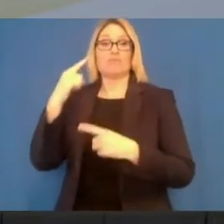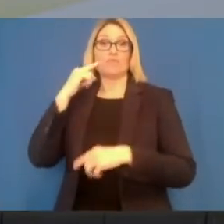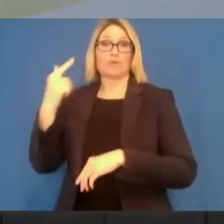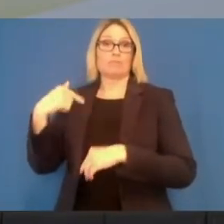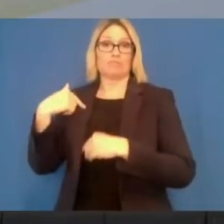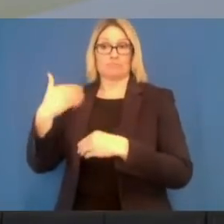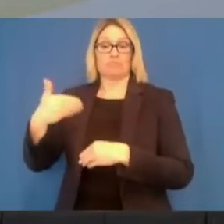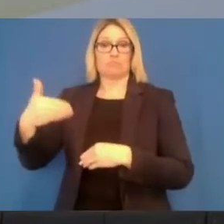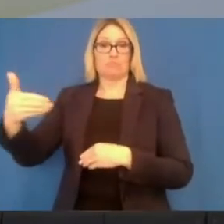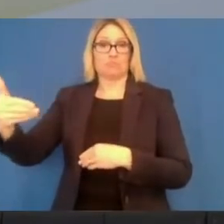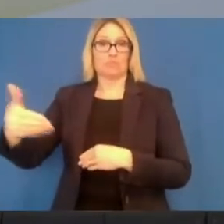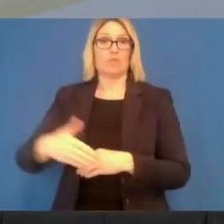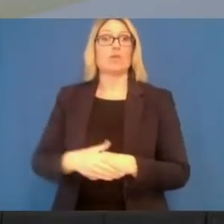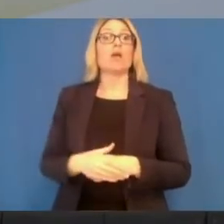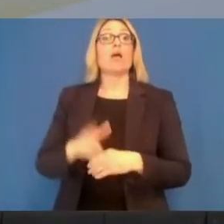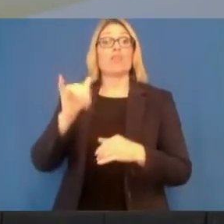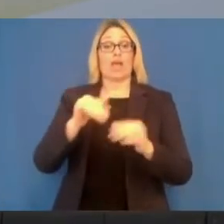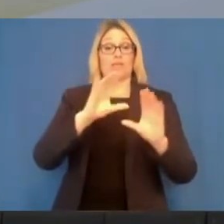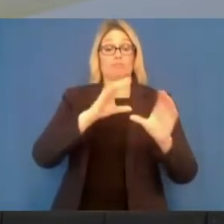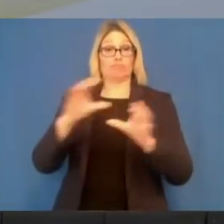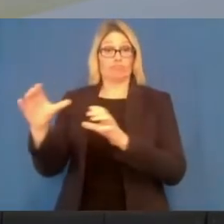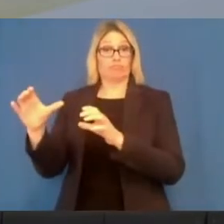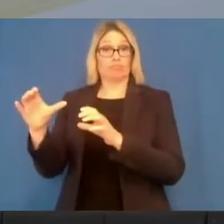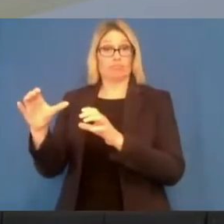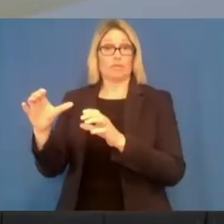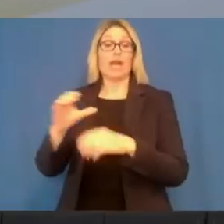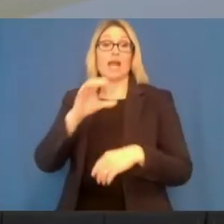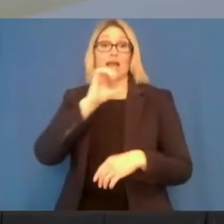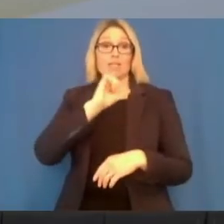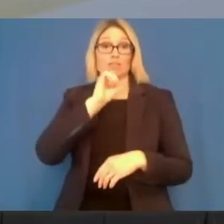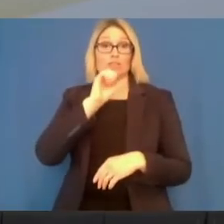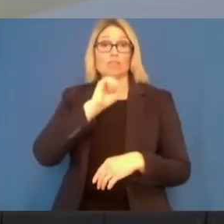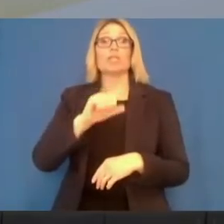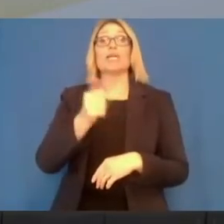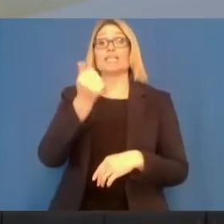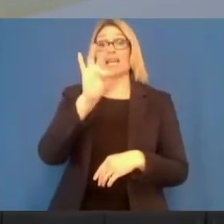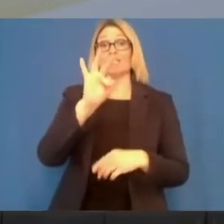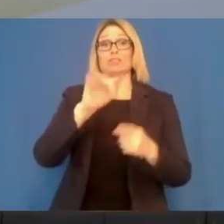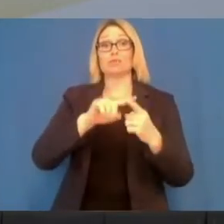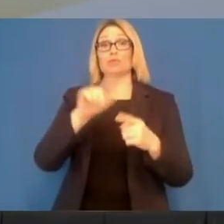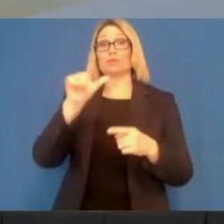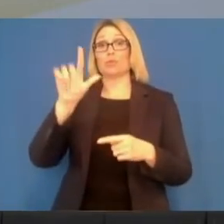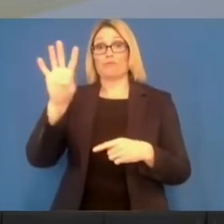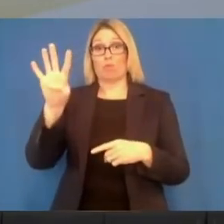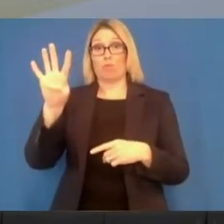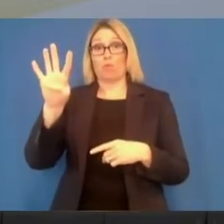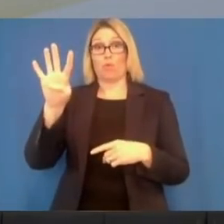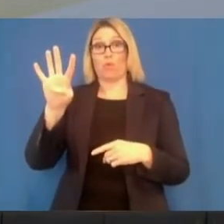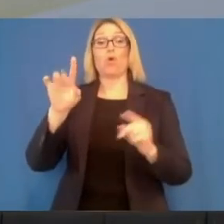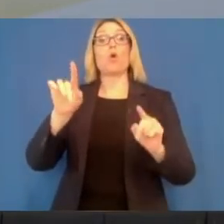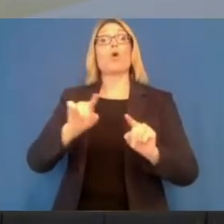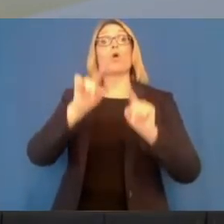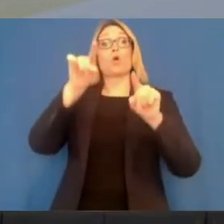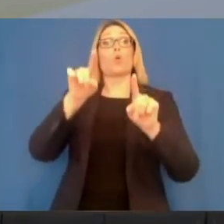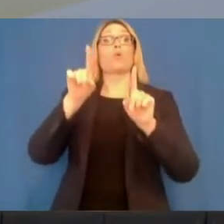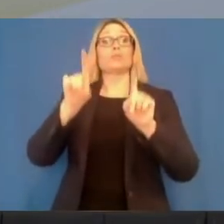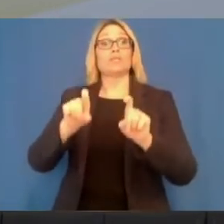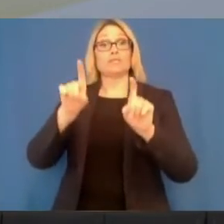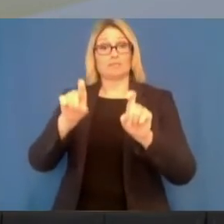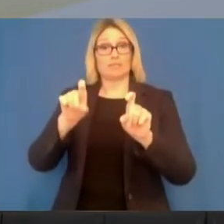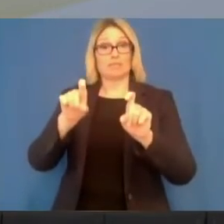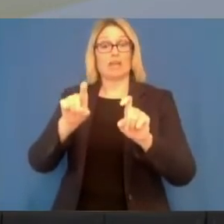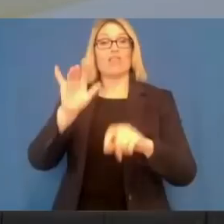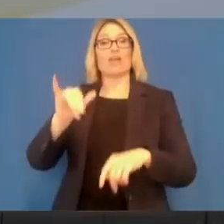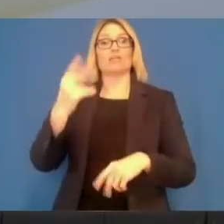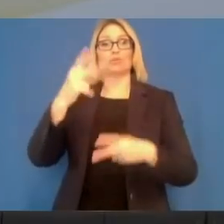perhaps those in those categories who are between the ages of 19 and 24 go to be tested at one of those two